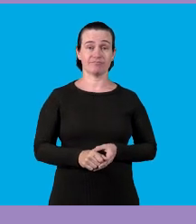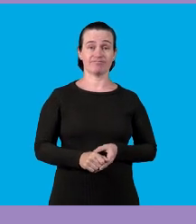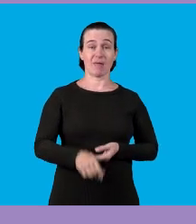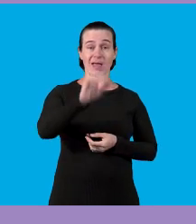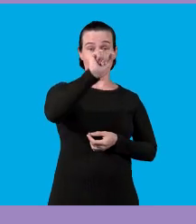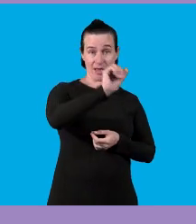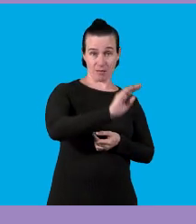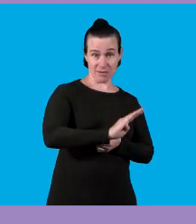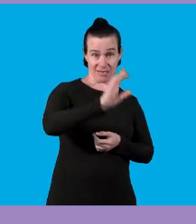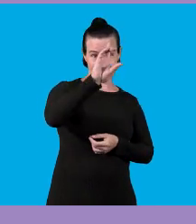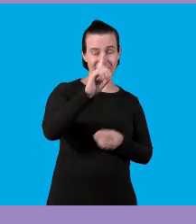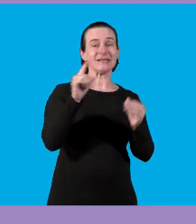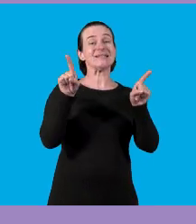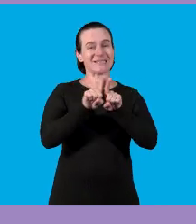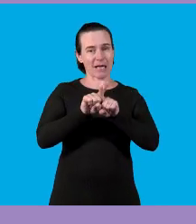angle